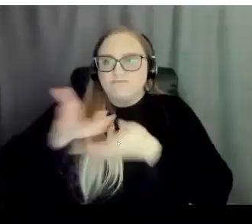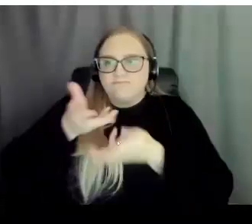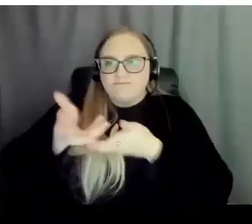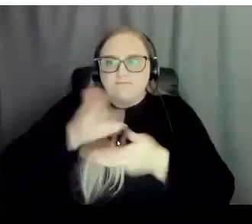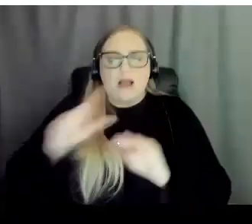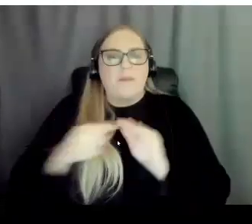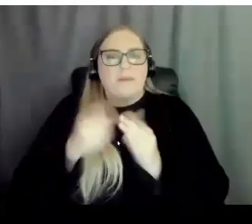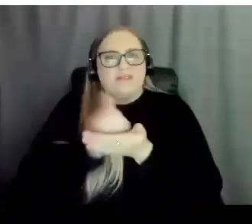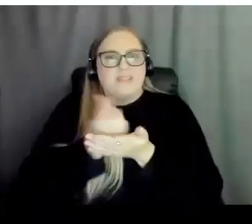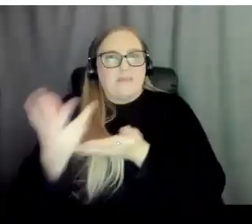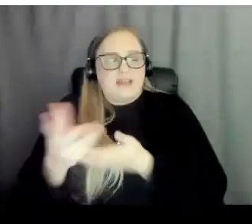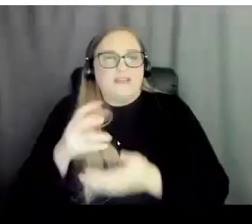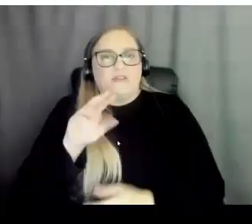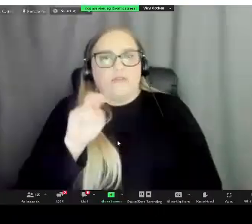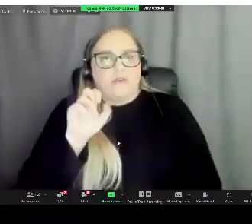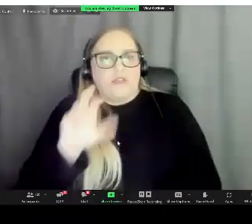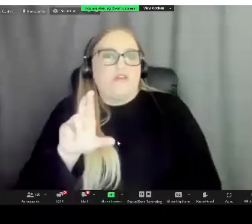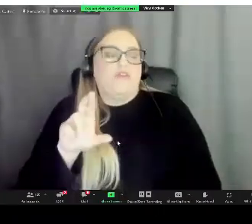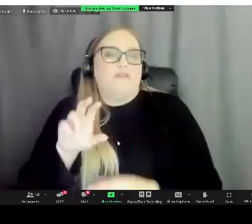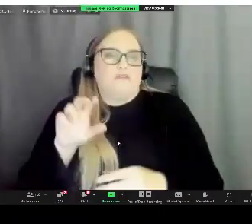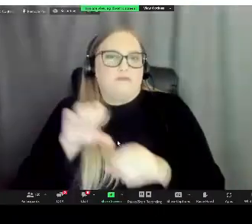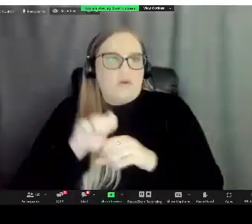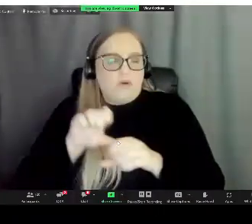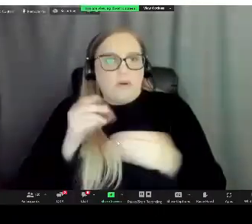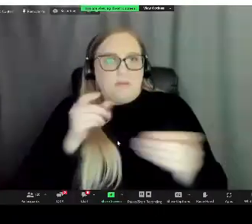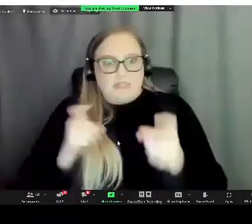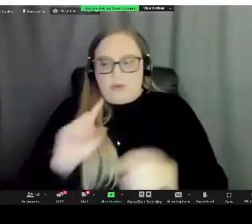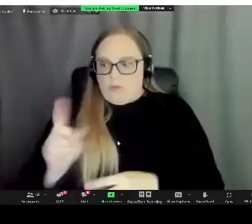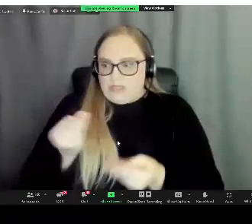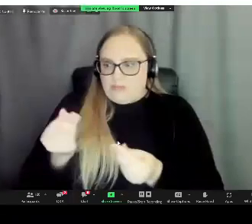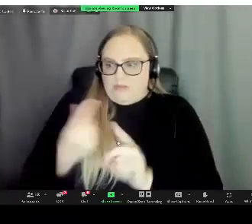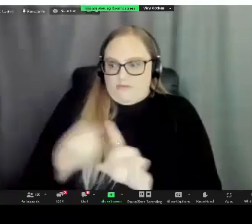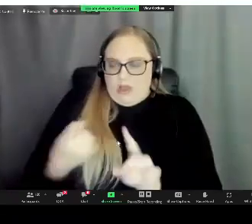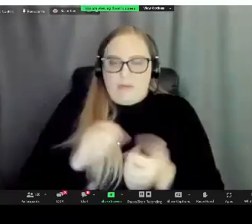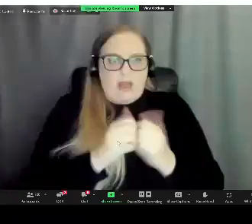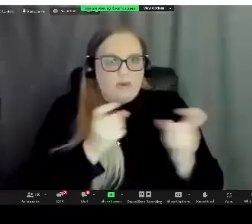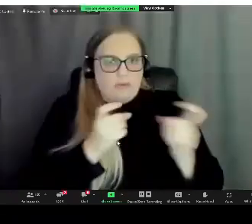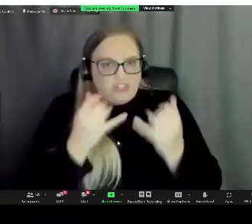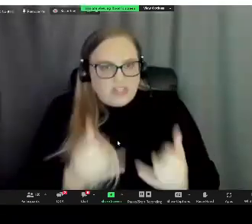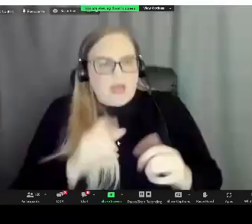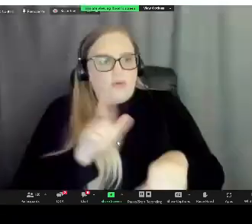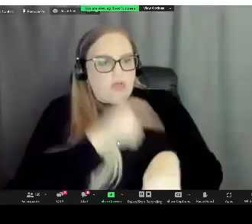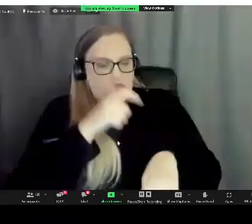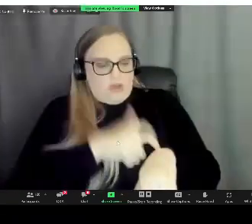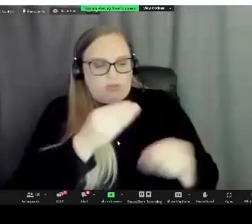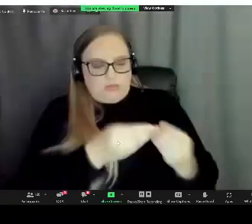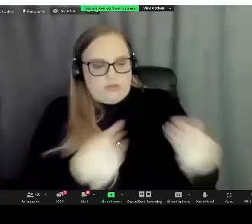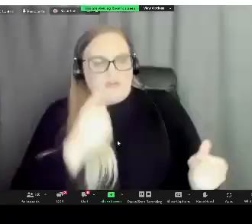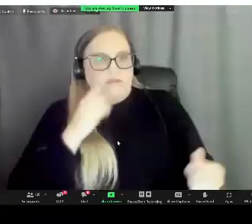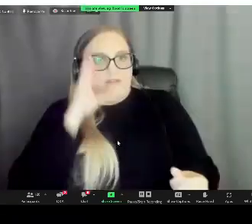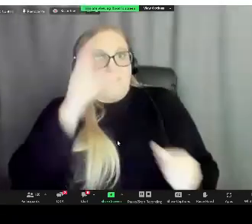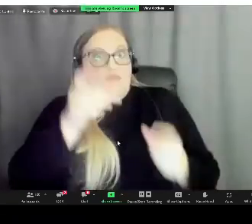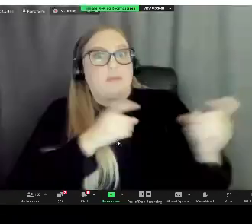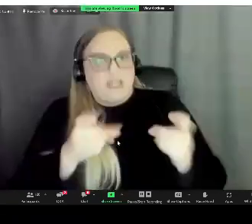fuel management, about where this material comes from, how we manage it now, what the long-term solutions for future management are for